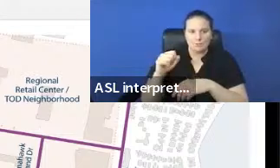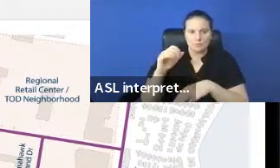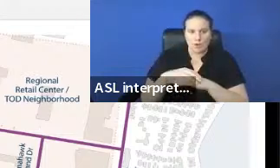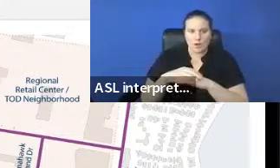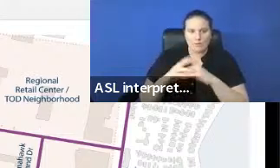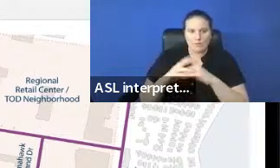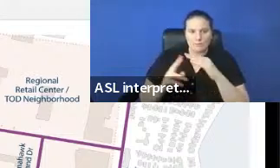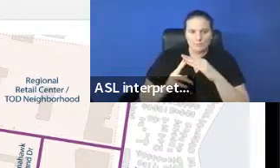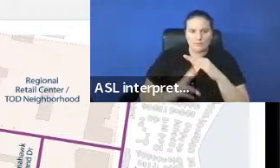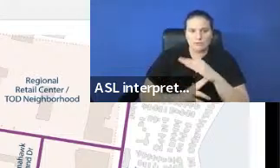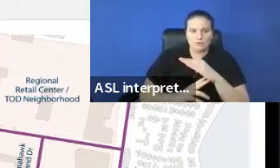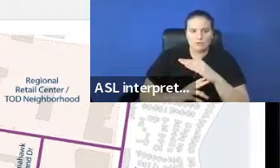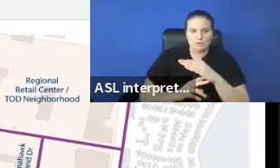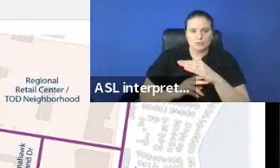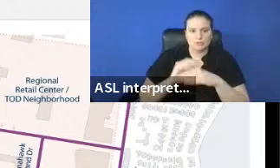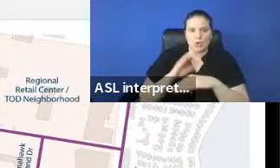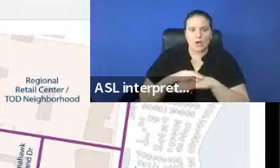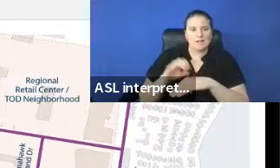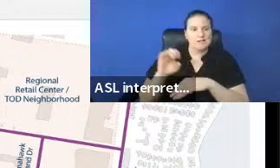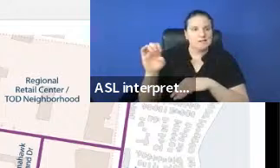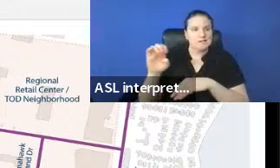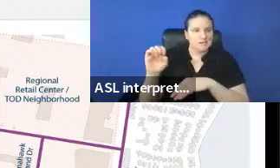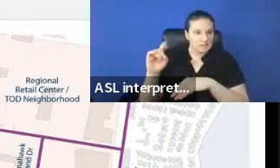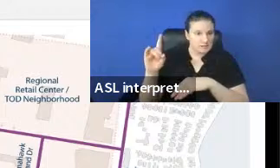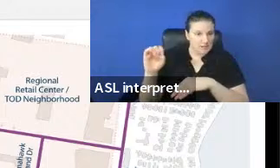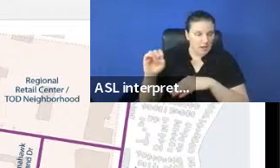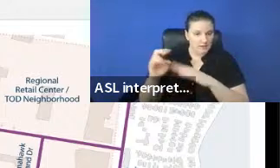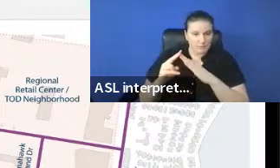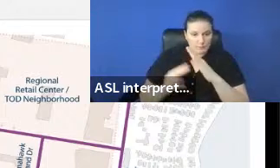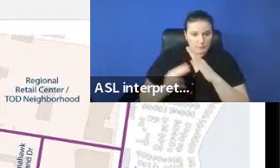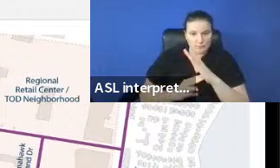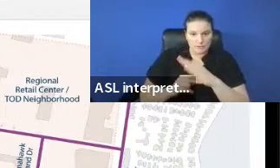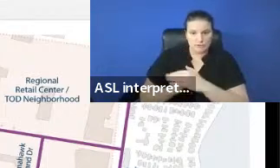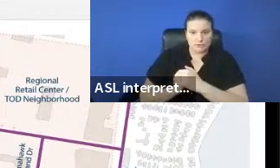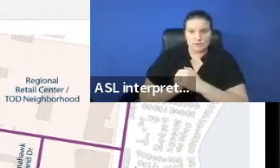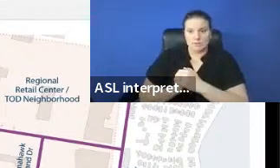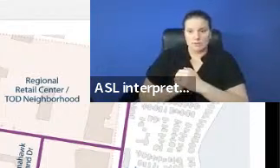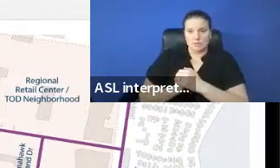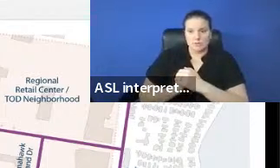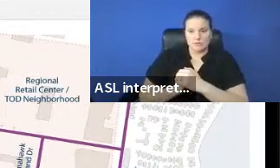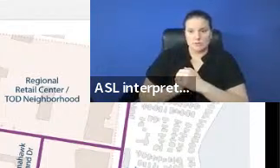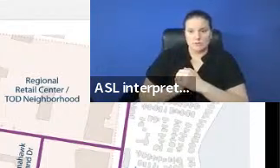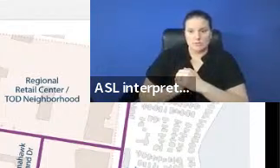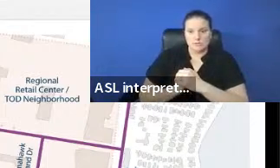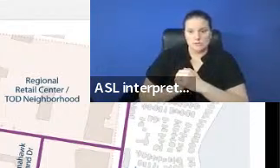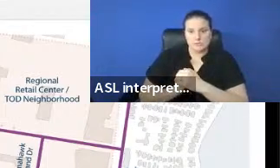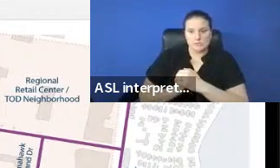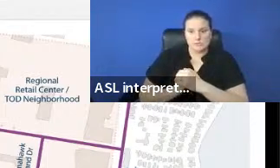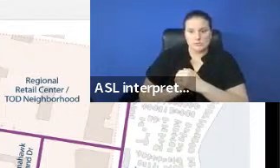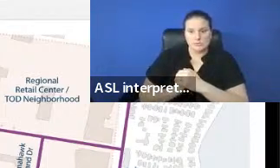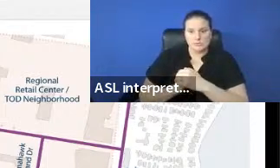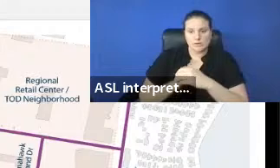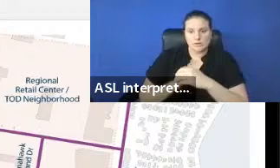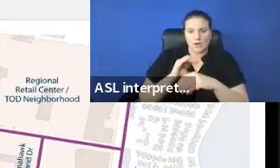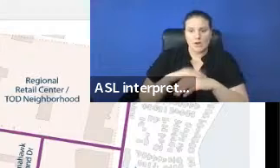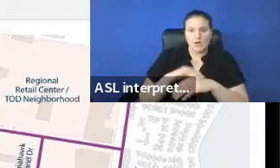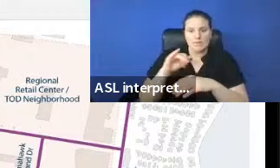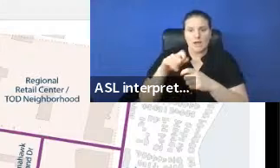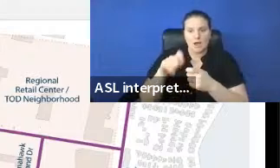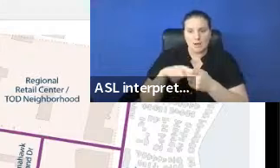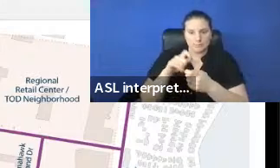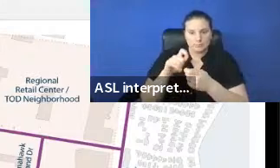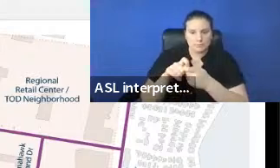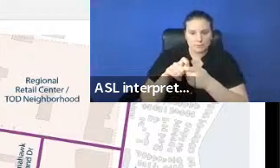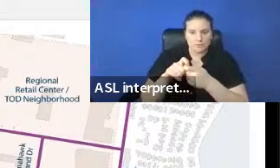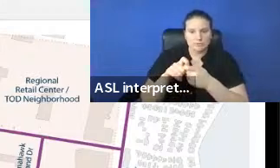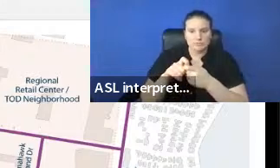bridge on the east side of the bridge. So in this particular option,